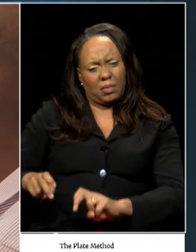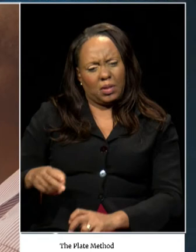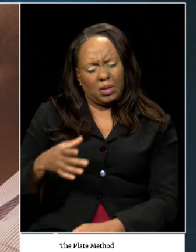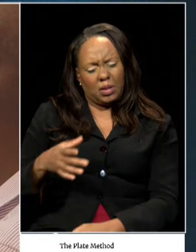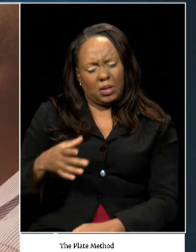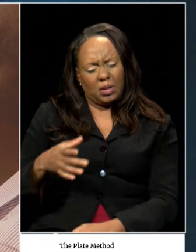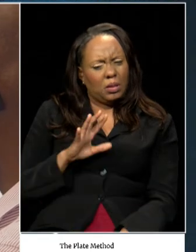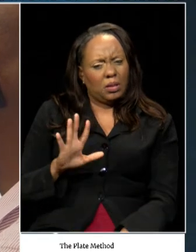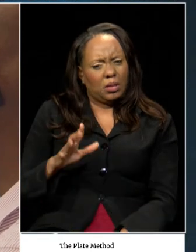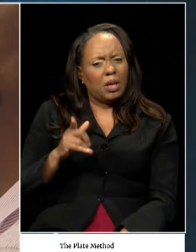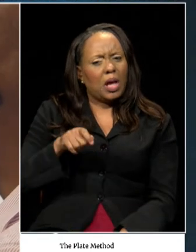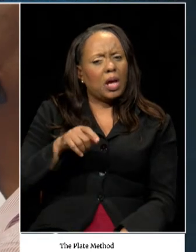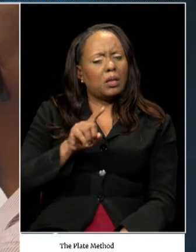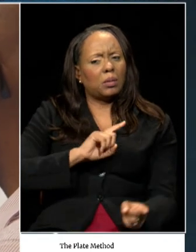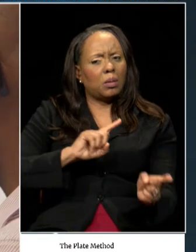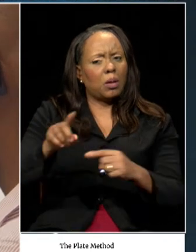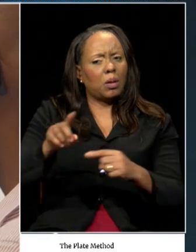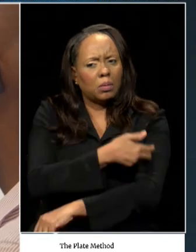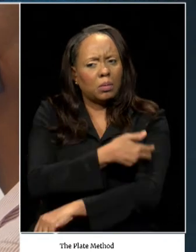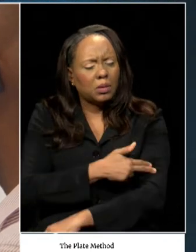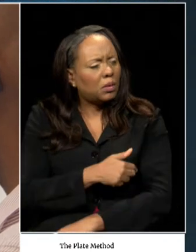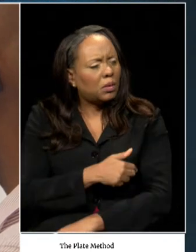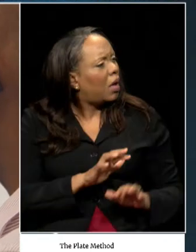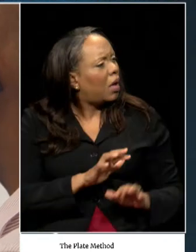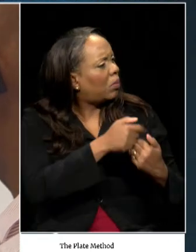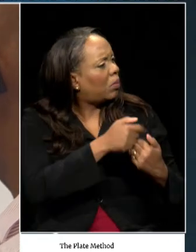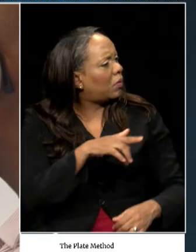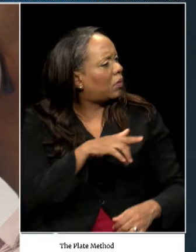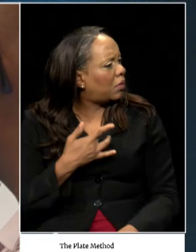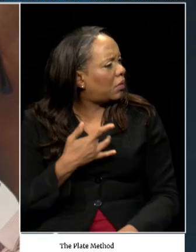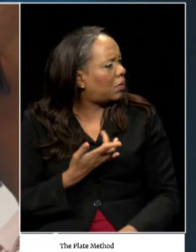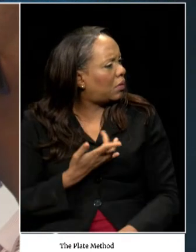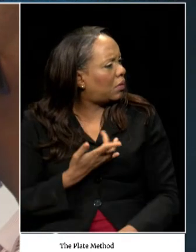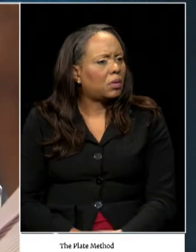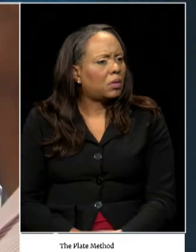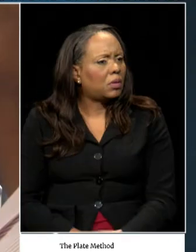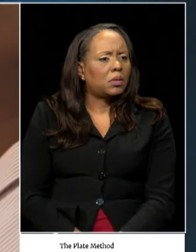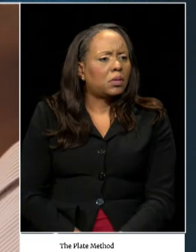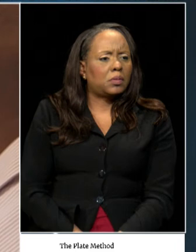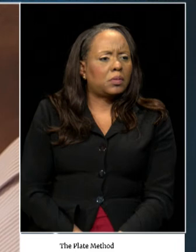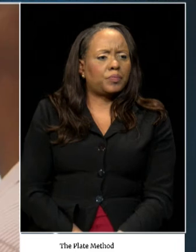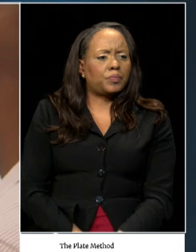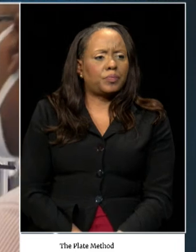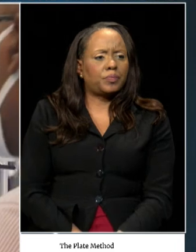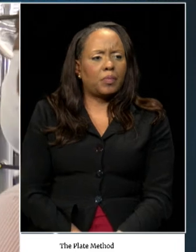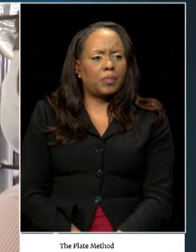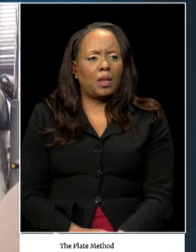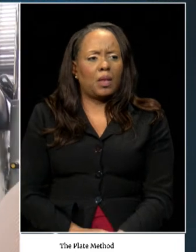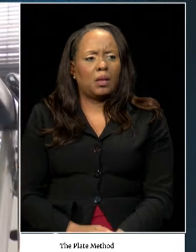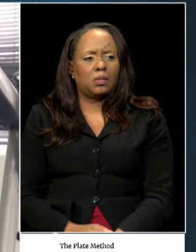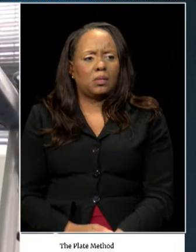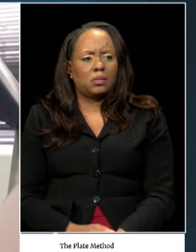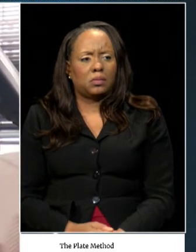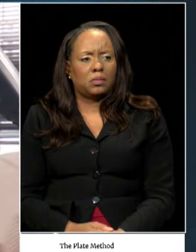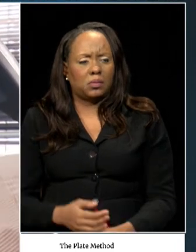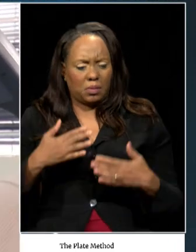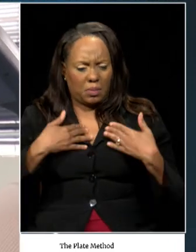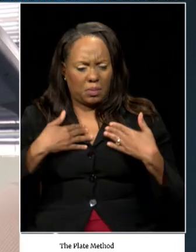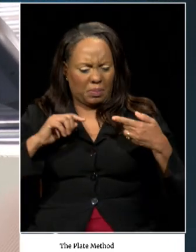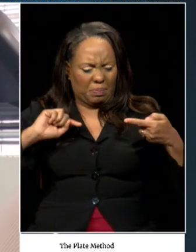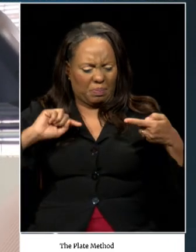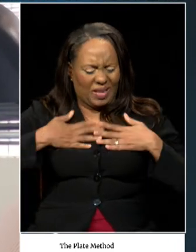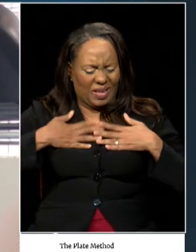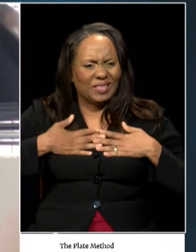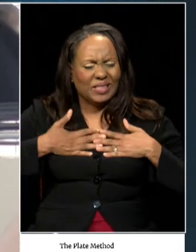I had to go to the hospital. How were you feeling? Apart from the pain in the chest, which was just like a tightness, I wasn't